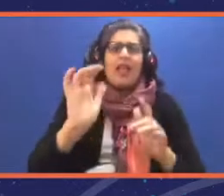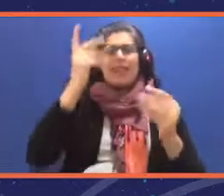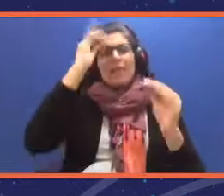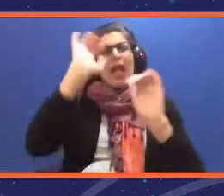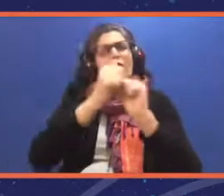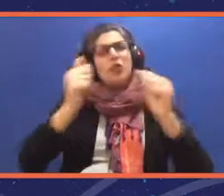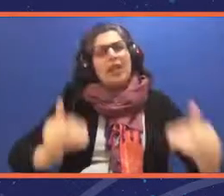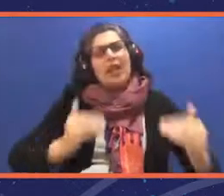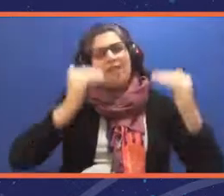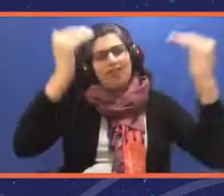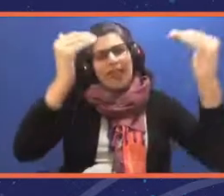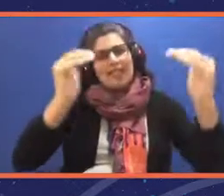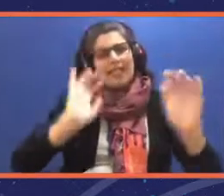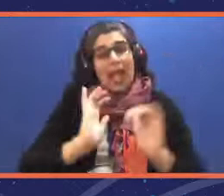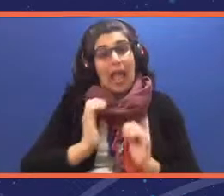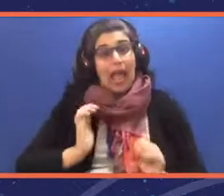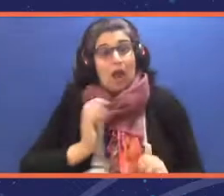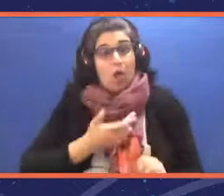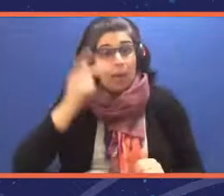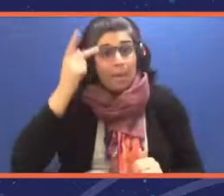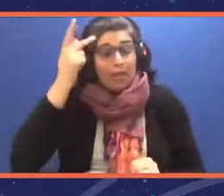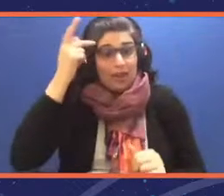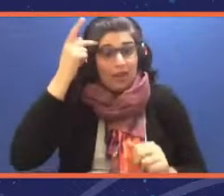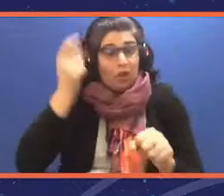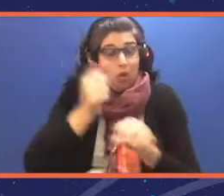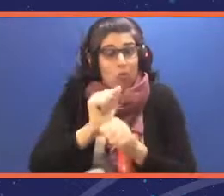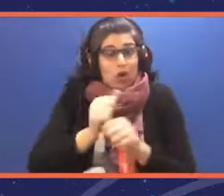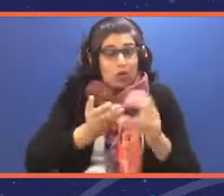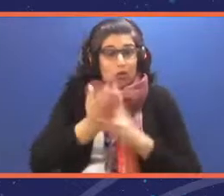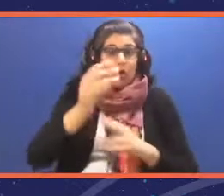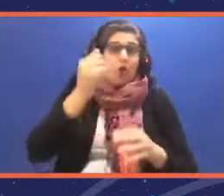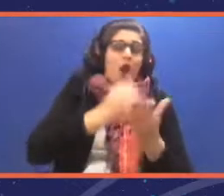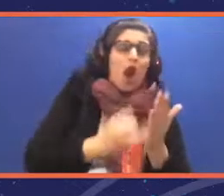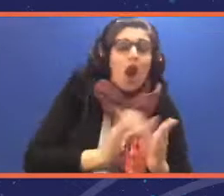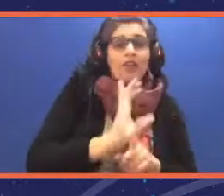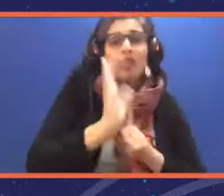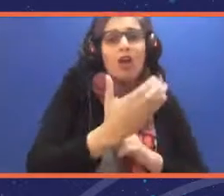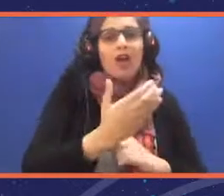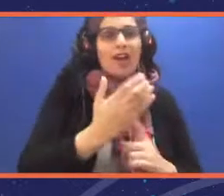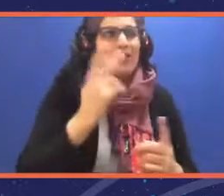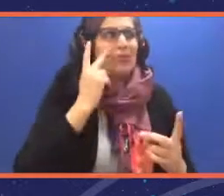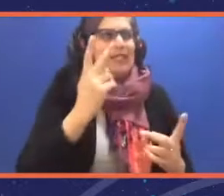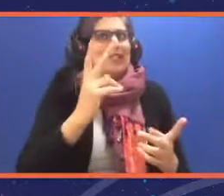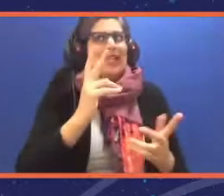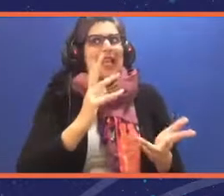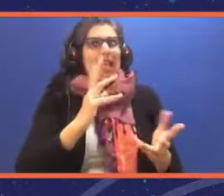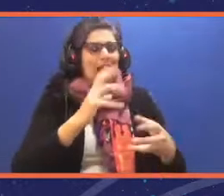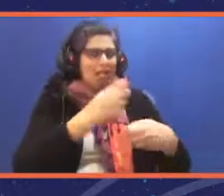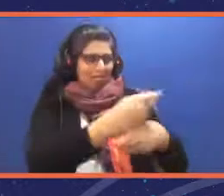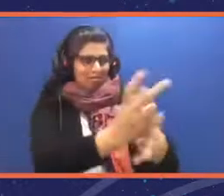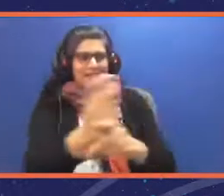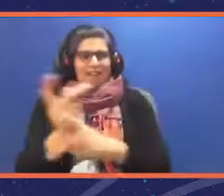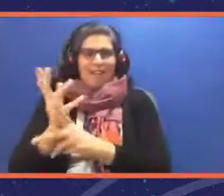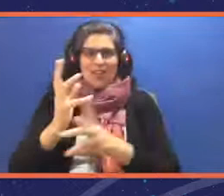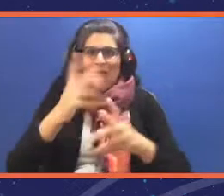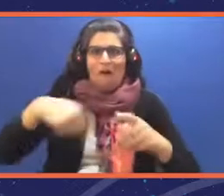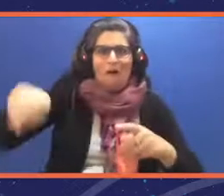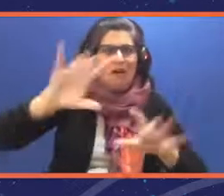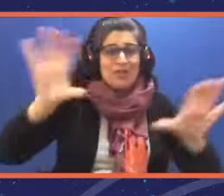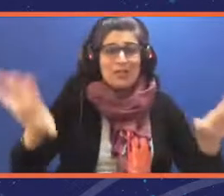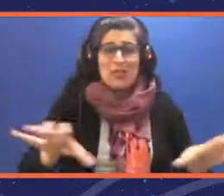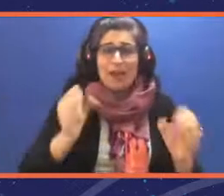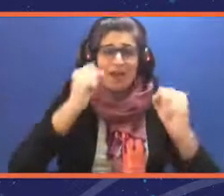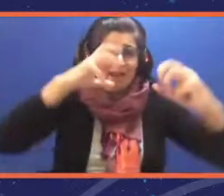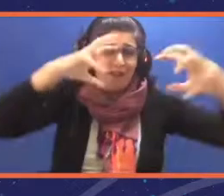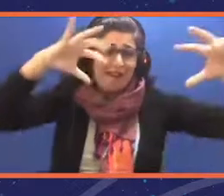through culture, and integrating such dope folks, because we're definitely seeing the fruits of our labor here. Y'all have been doing amazing. We're